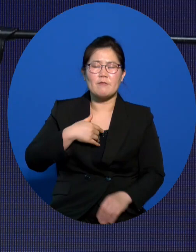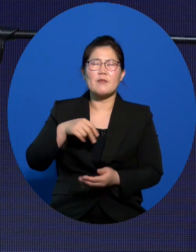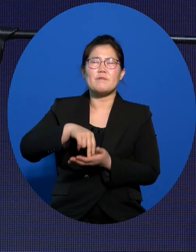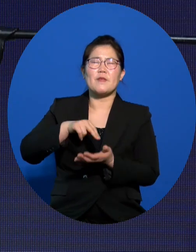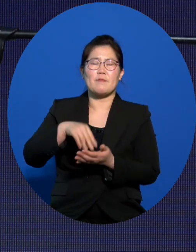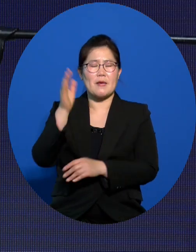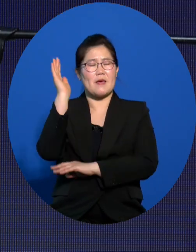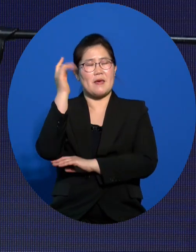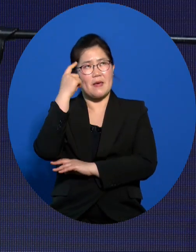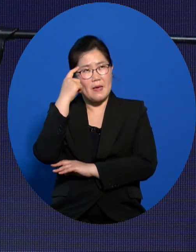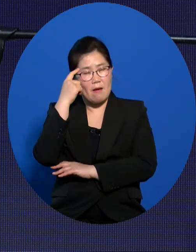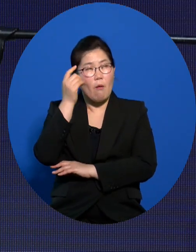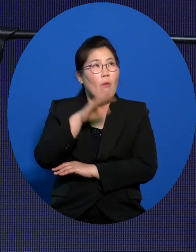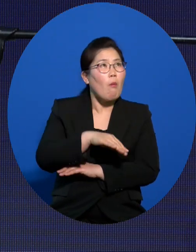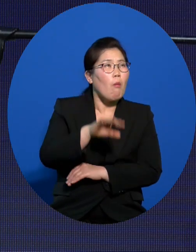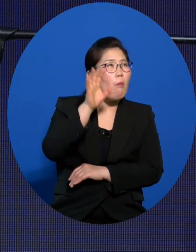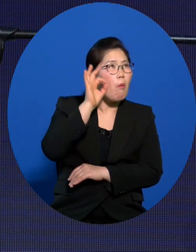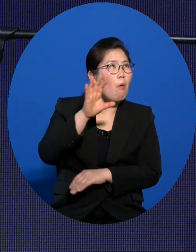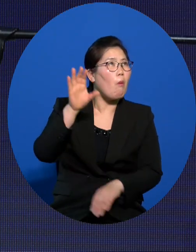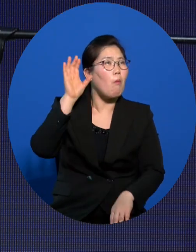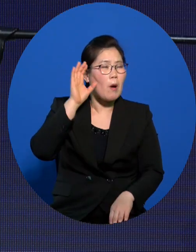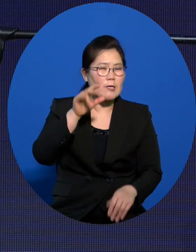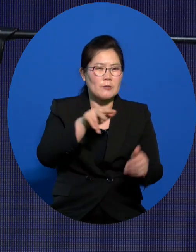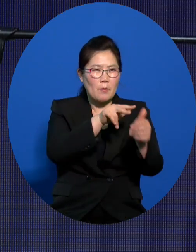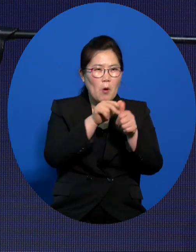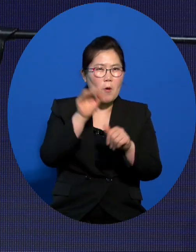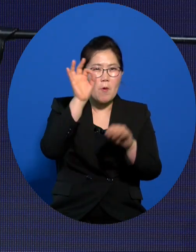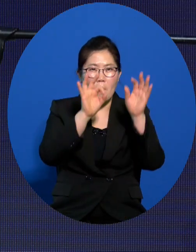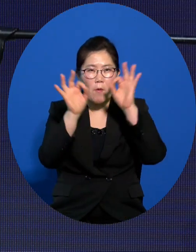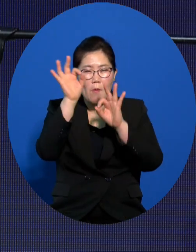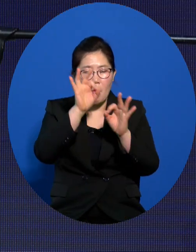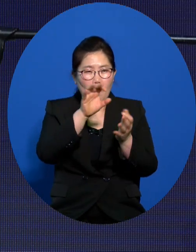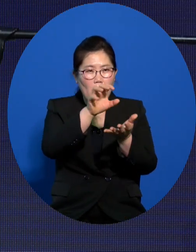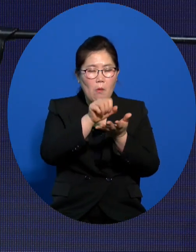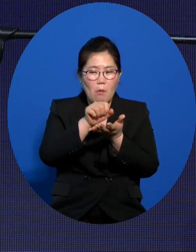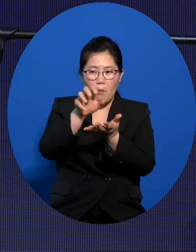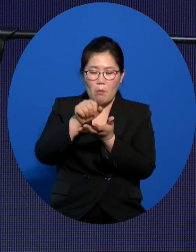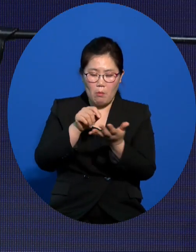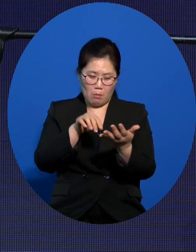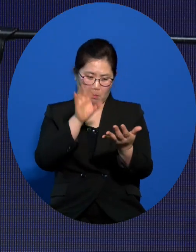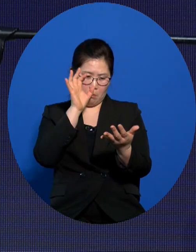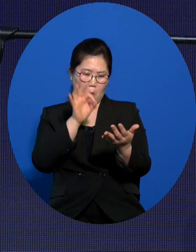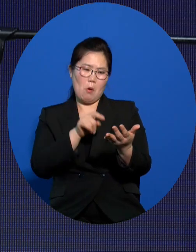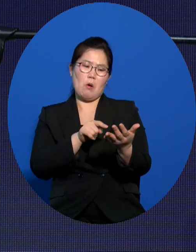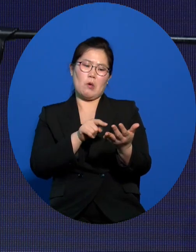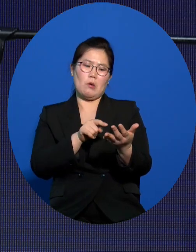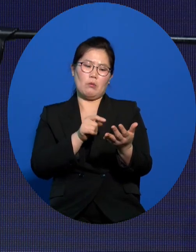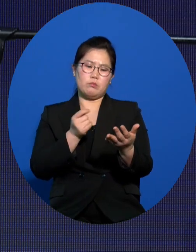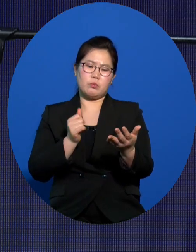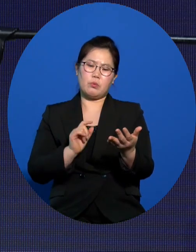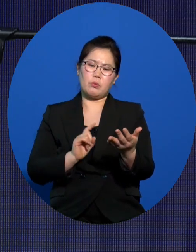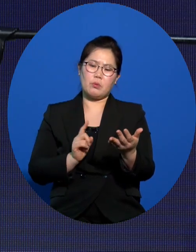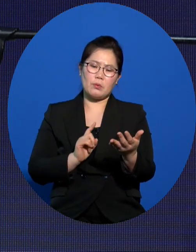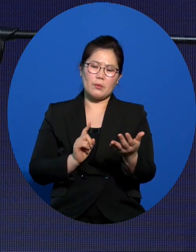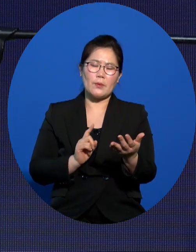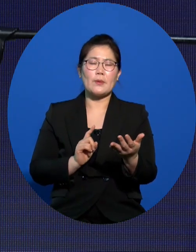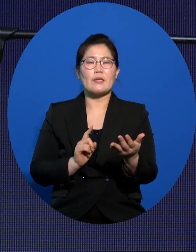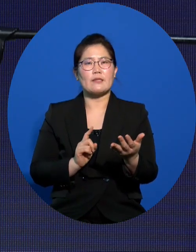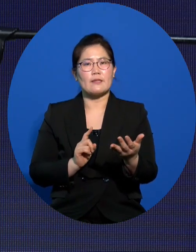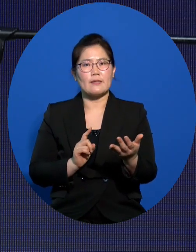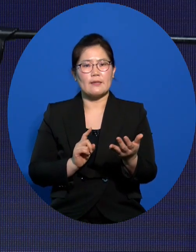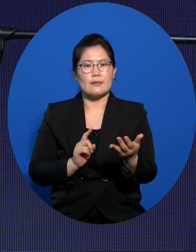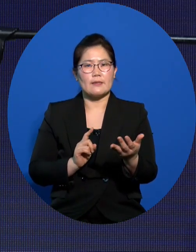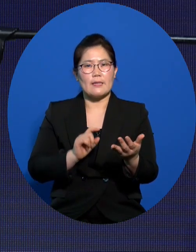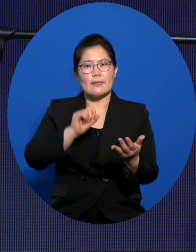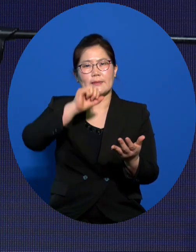what I should think about. I also did a lot of study aside from my field of specialty. I